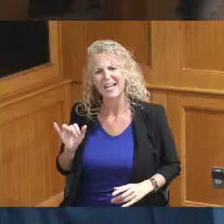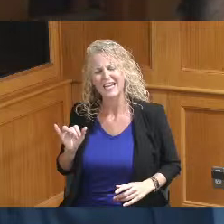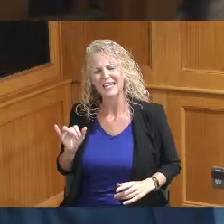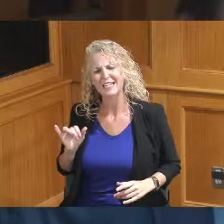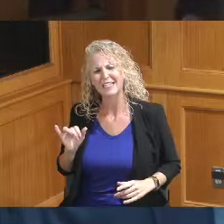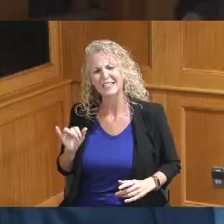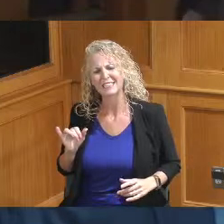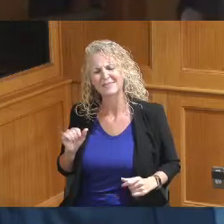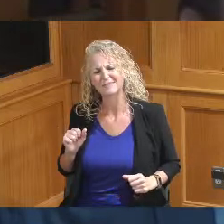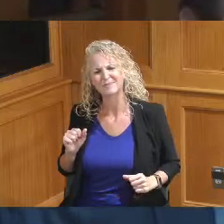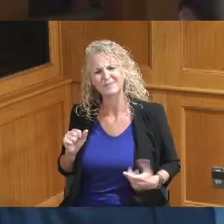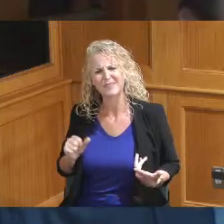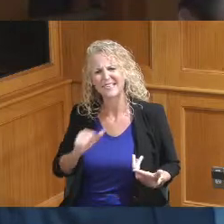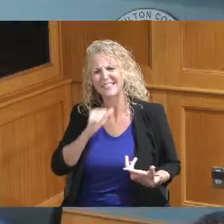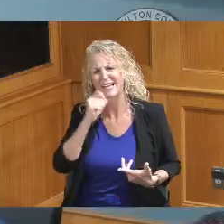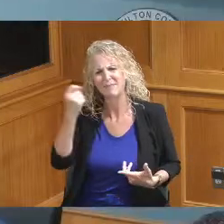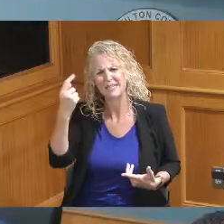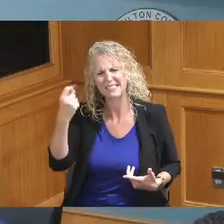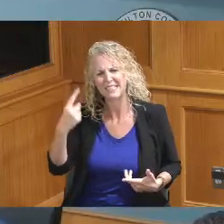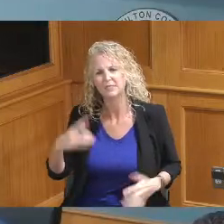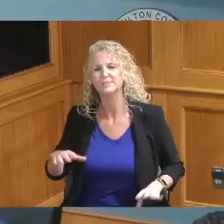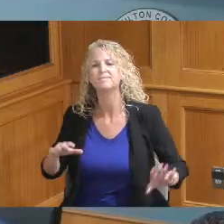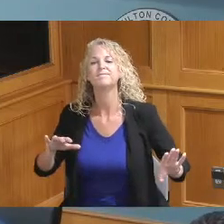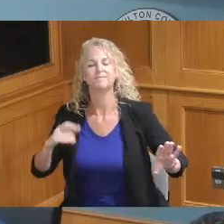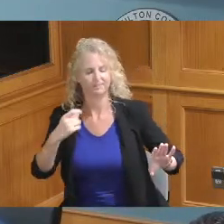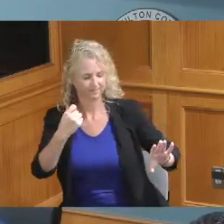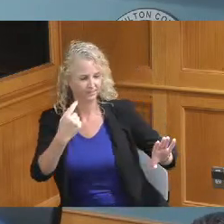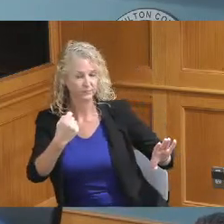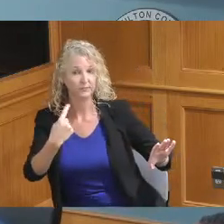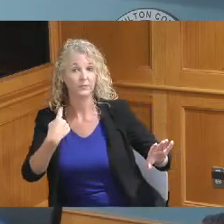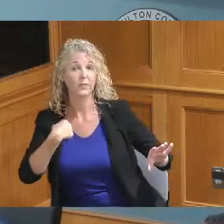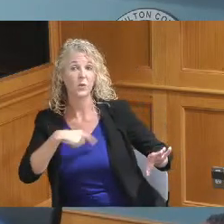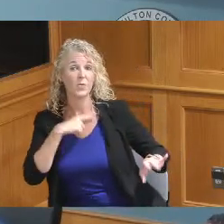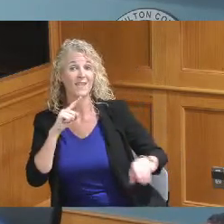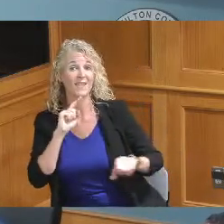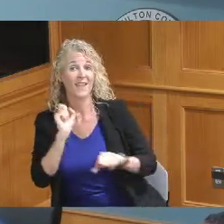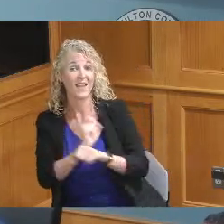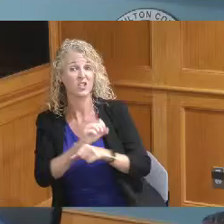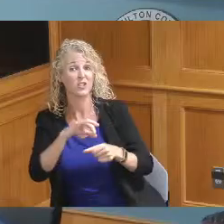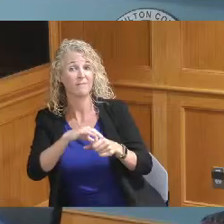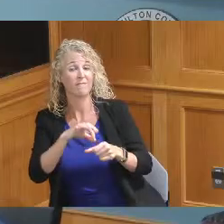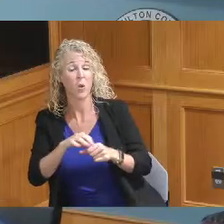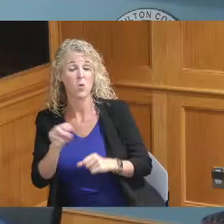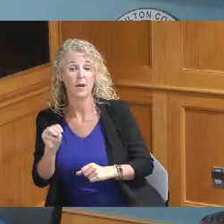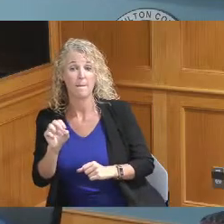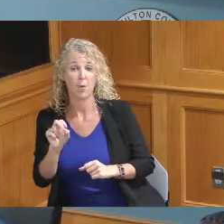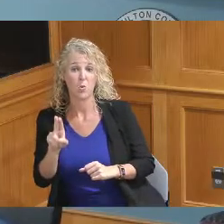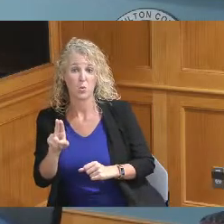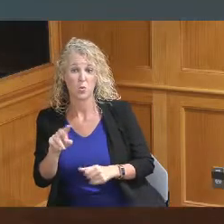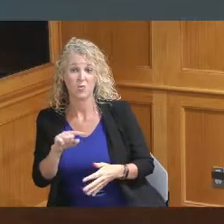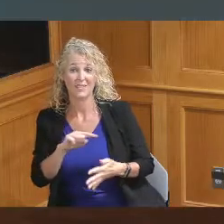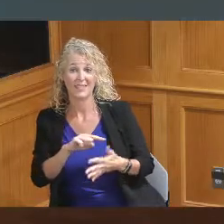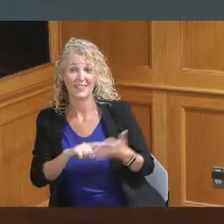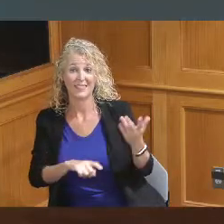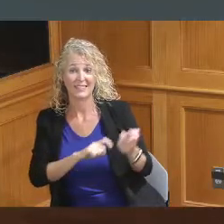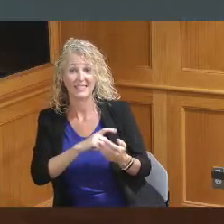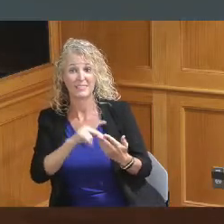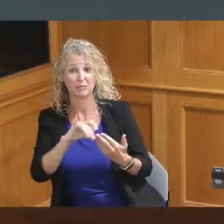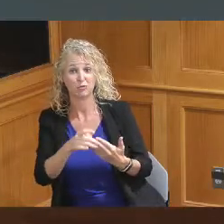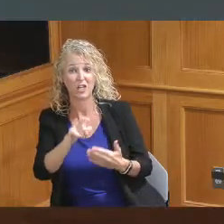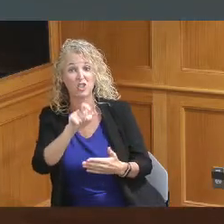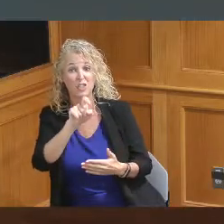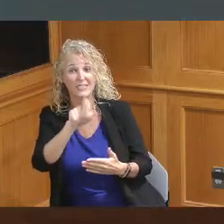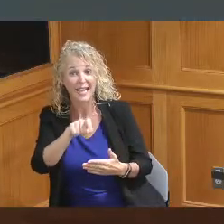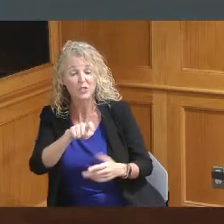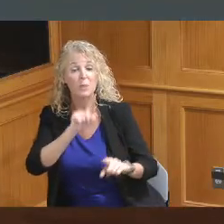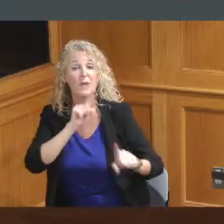Yeah, no, I understand that, Commissioner. It's, as we talked about when we actually voted on the MOU, that these were the things that needed to be, that there were